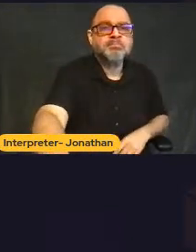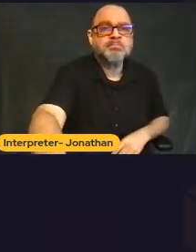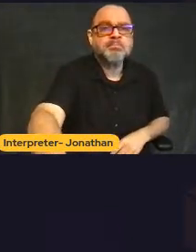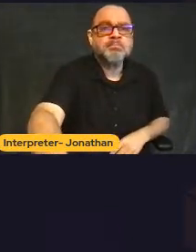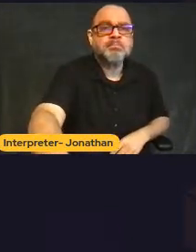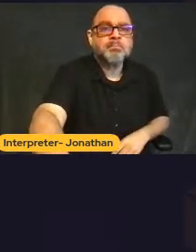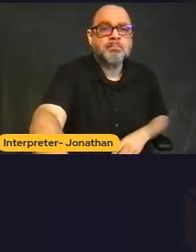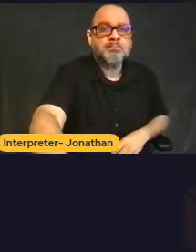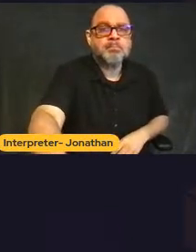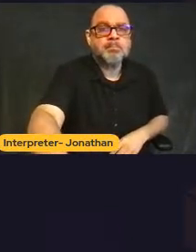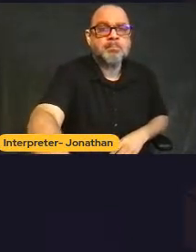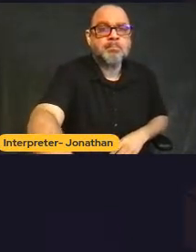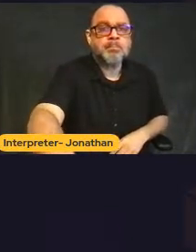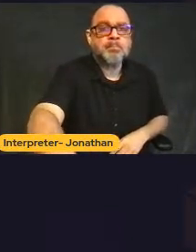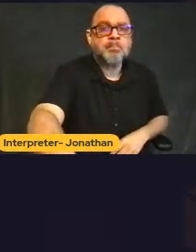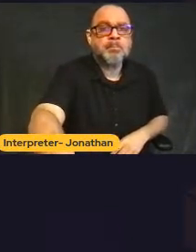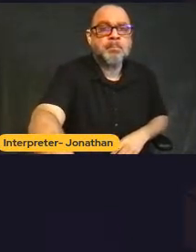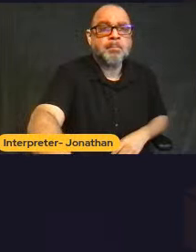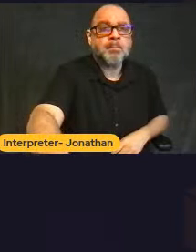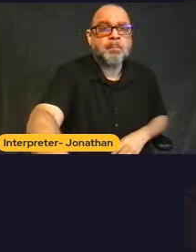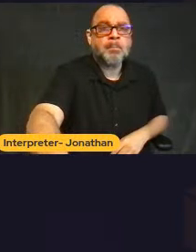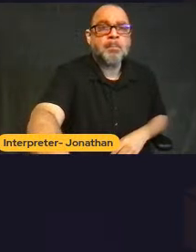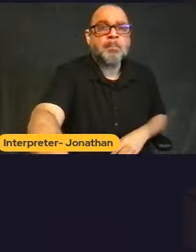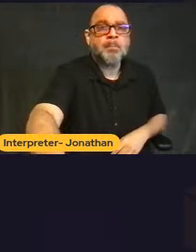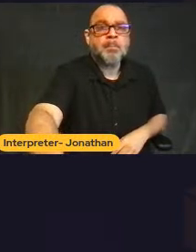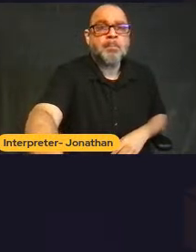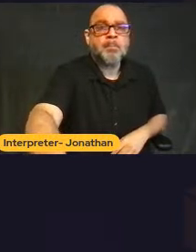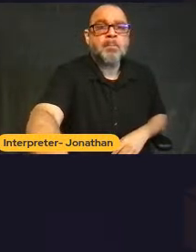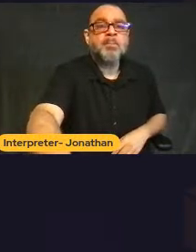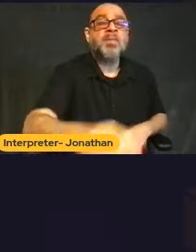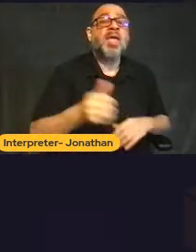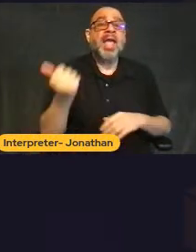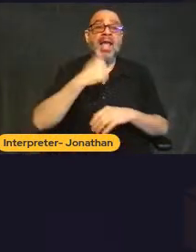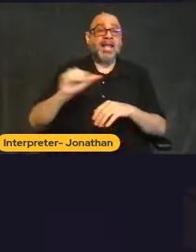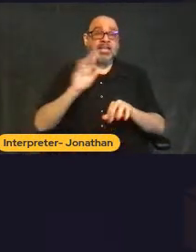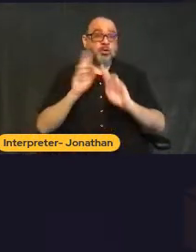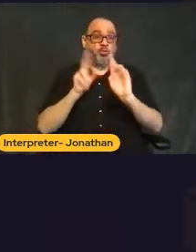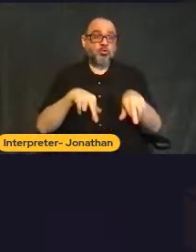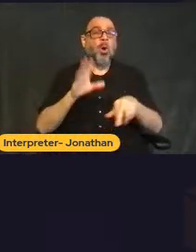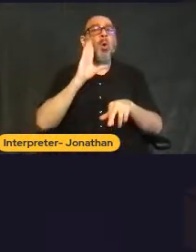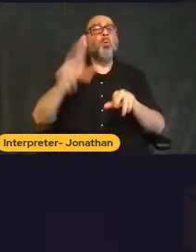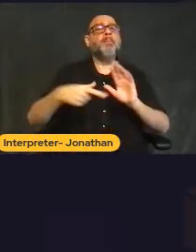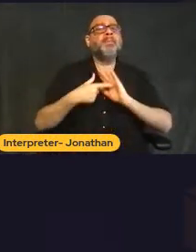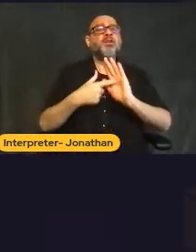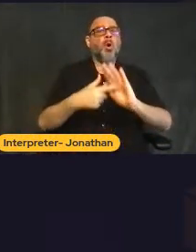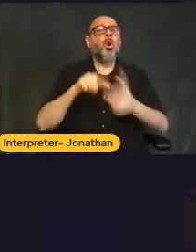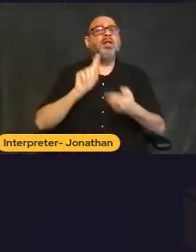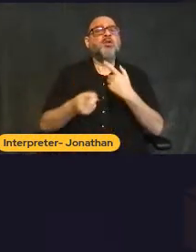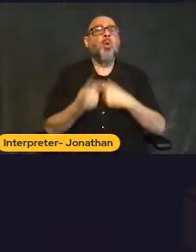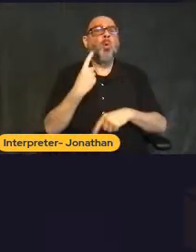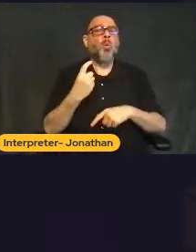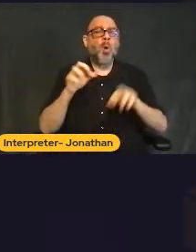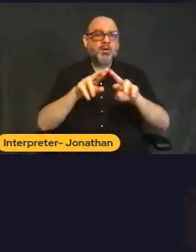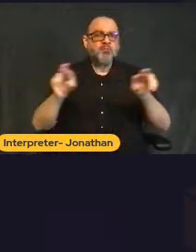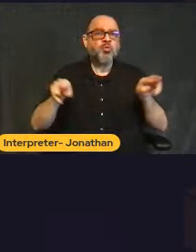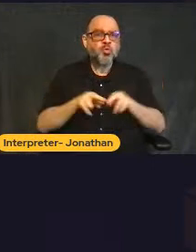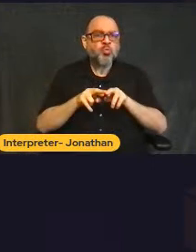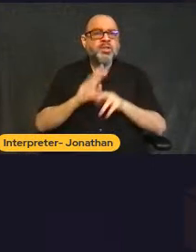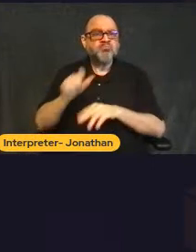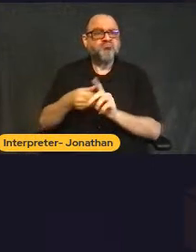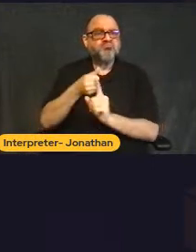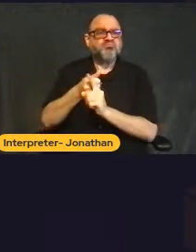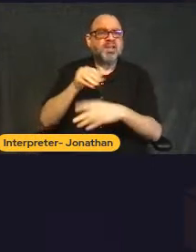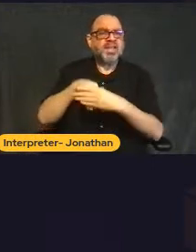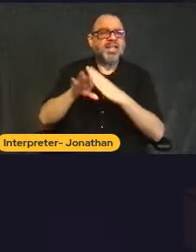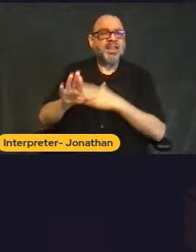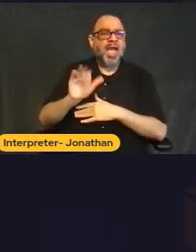Any resources defined here will later on be deployed onto one of the regions in an AWS account. So let's go